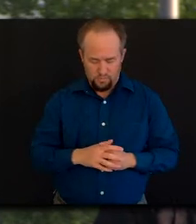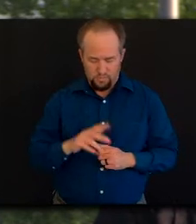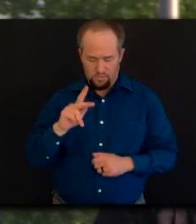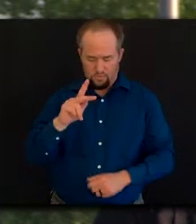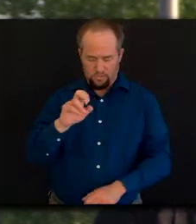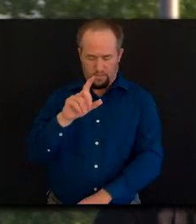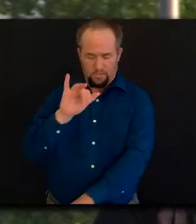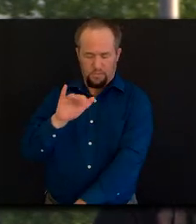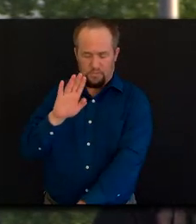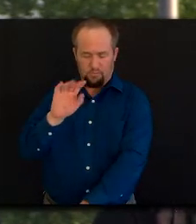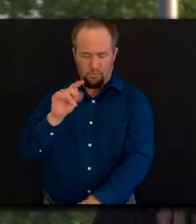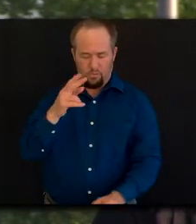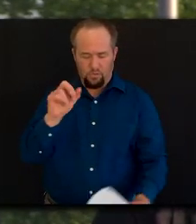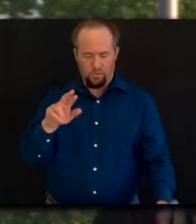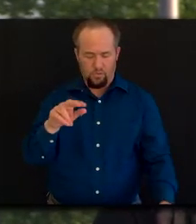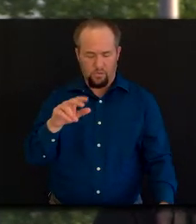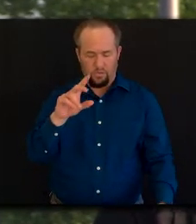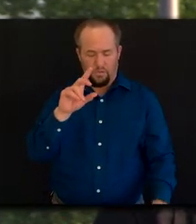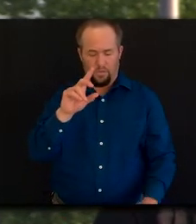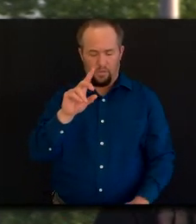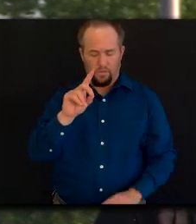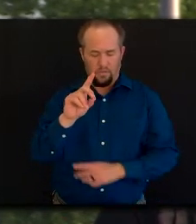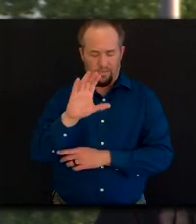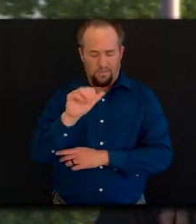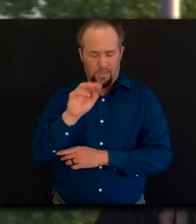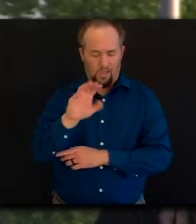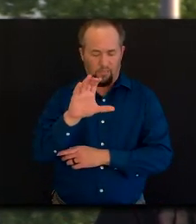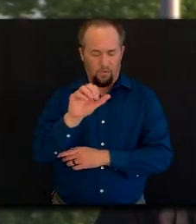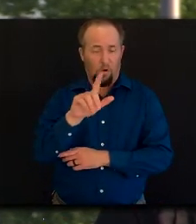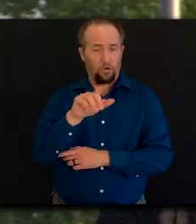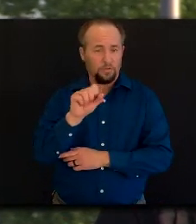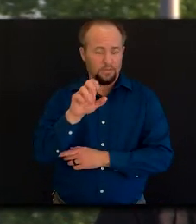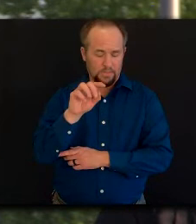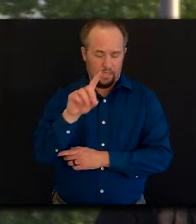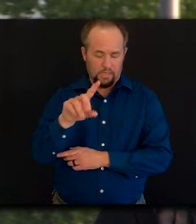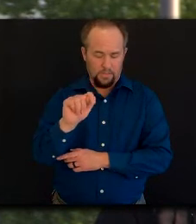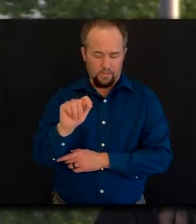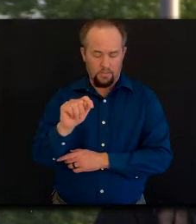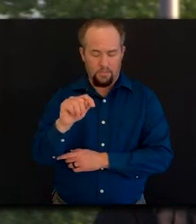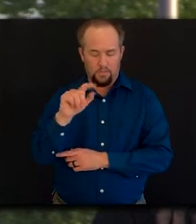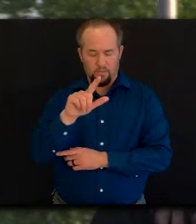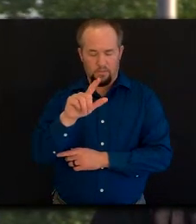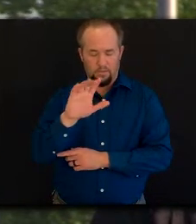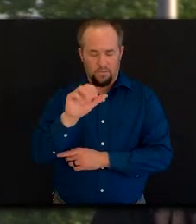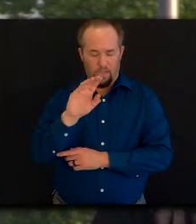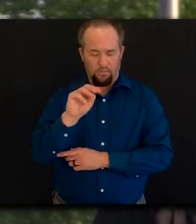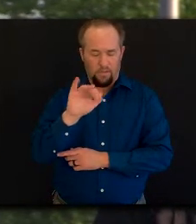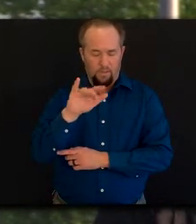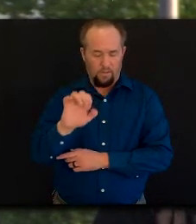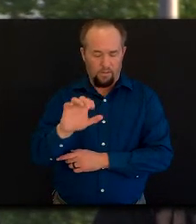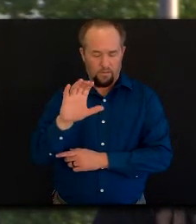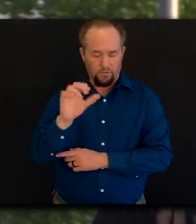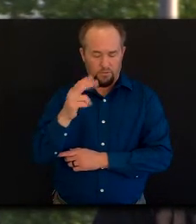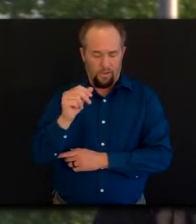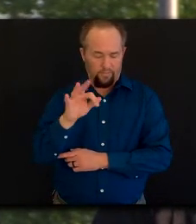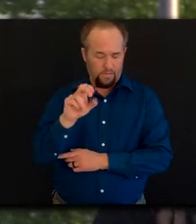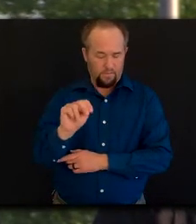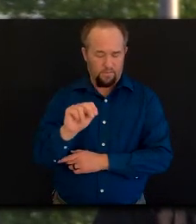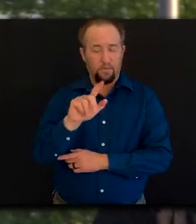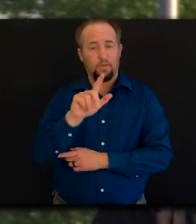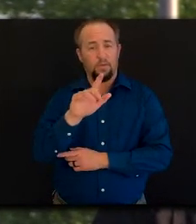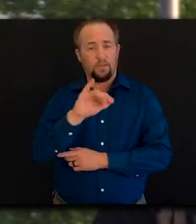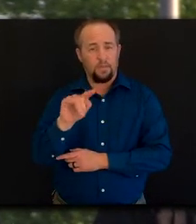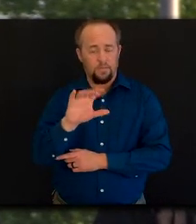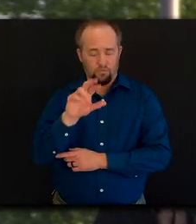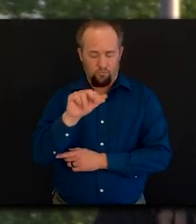Booker, Cam Carlstedt, Camille Chaffin, Liz Crane, Brianna Cole, Libby